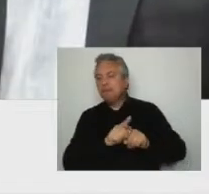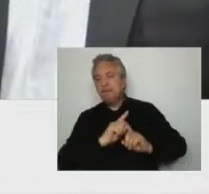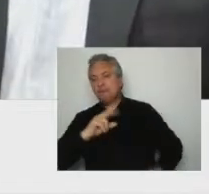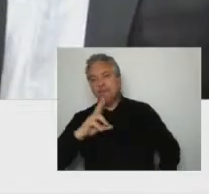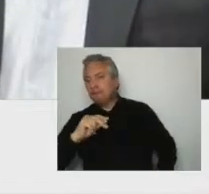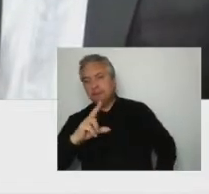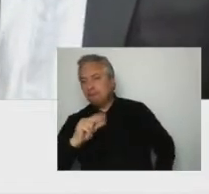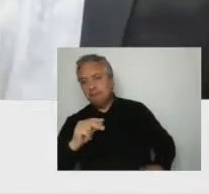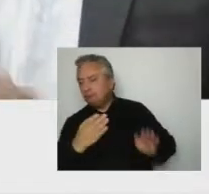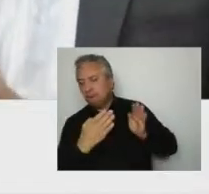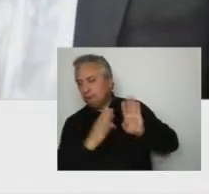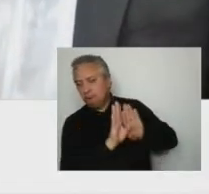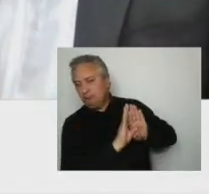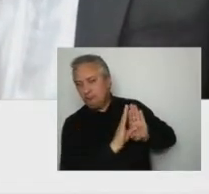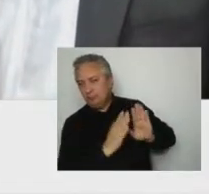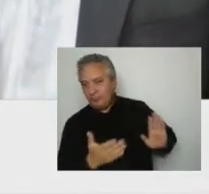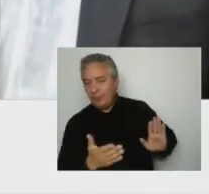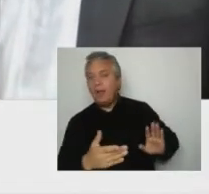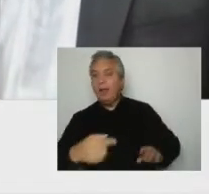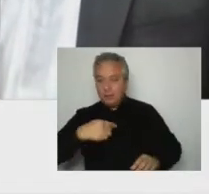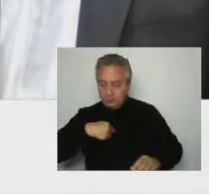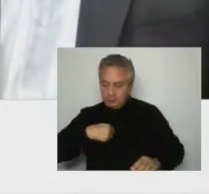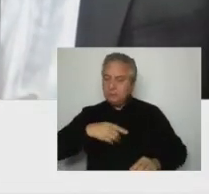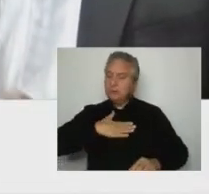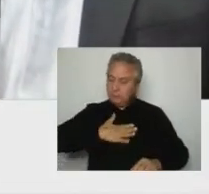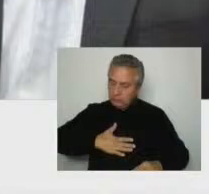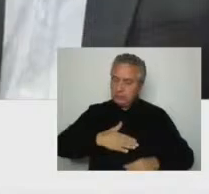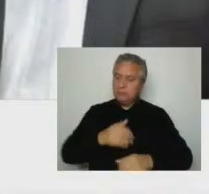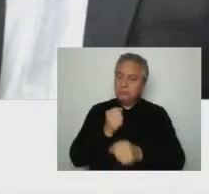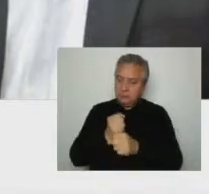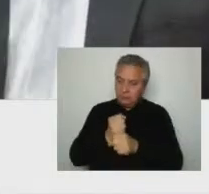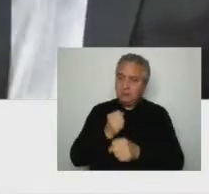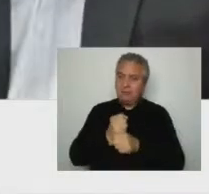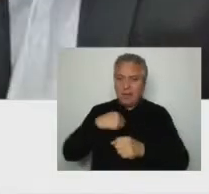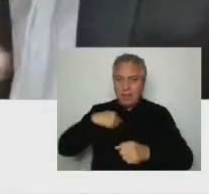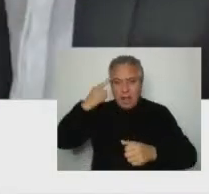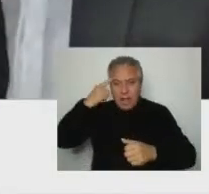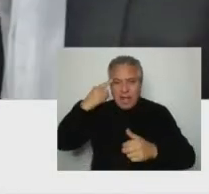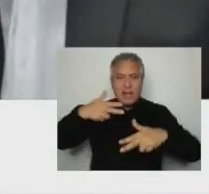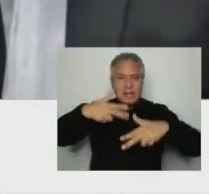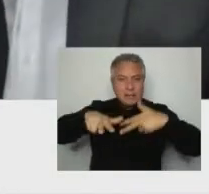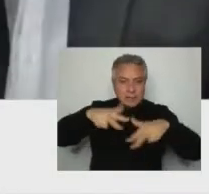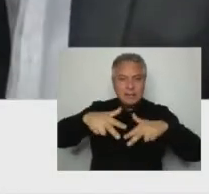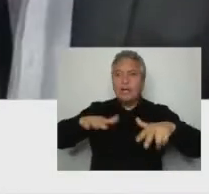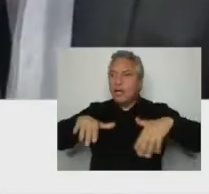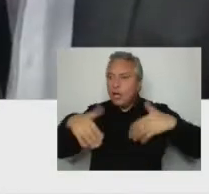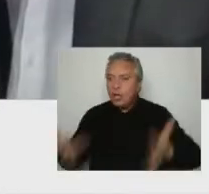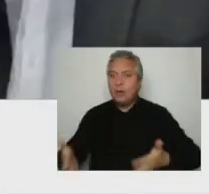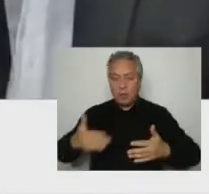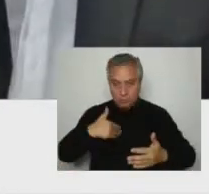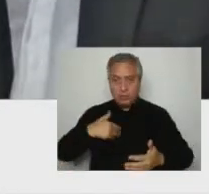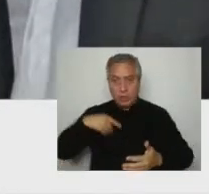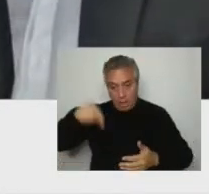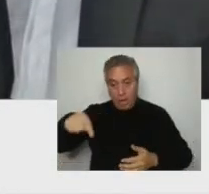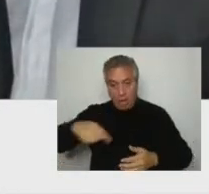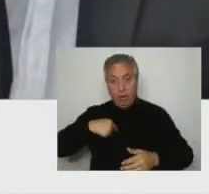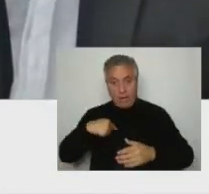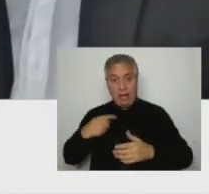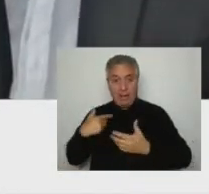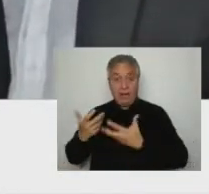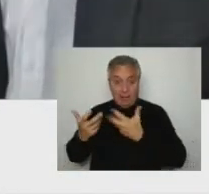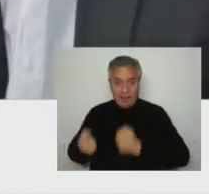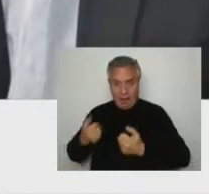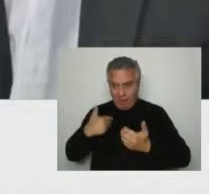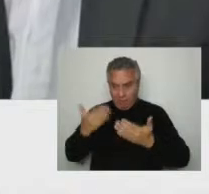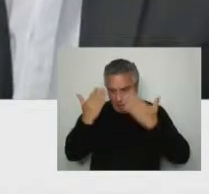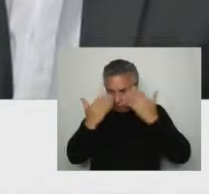once we become more familiar with their various attributes and we identify who they are, we'll be working on designing